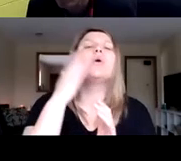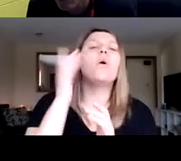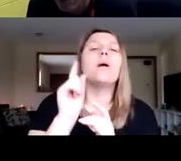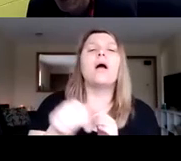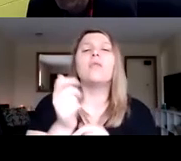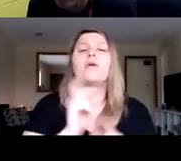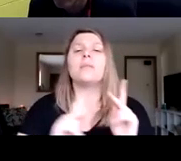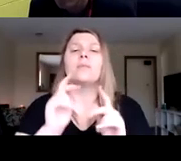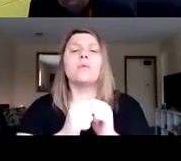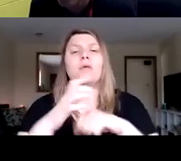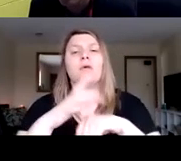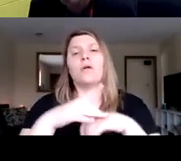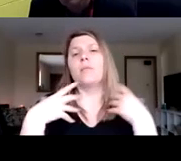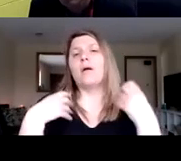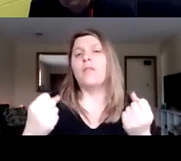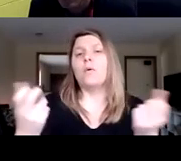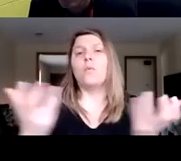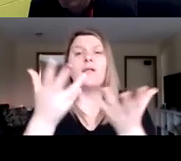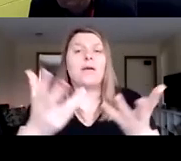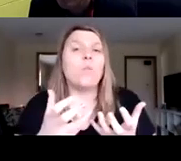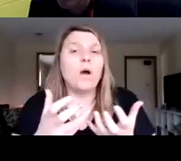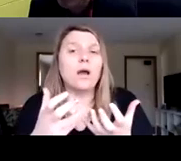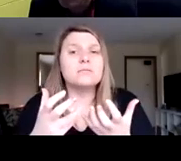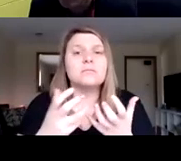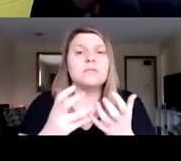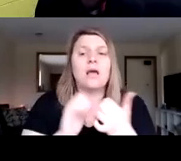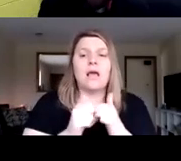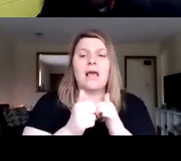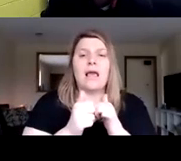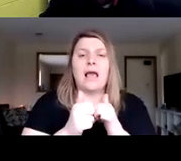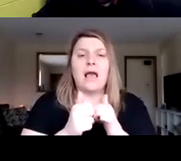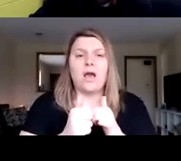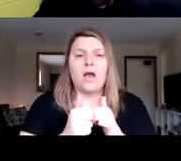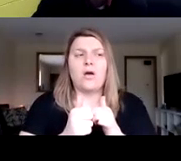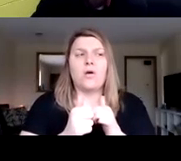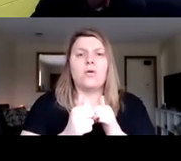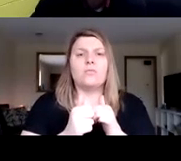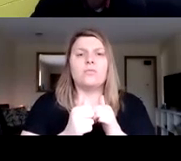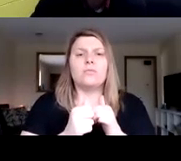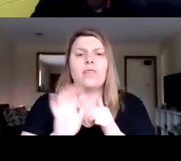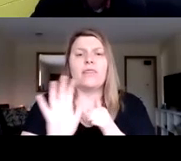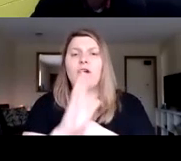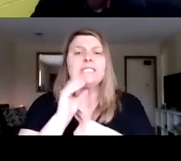with global health. What do they want to do in global health? How have their experiences right now kind of shaped them?